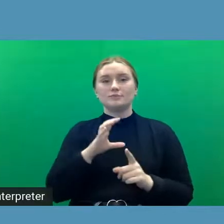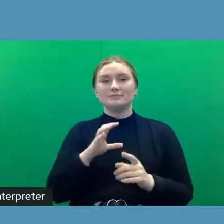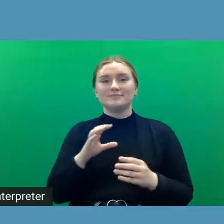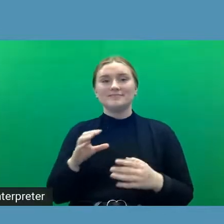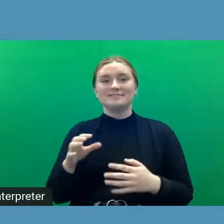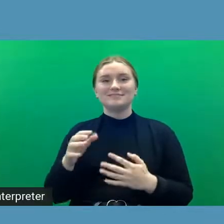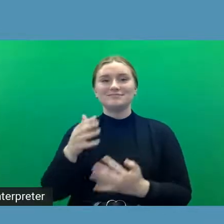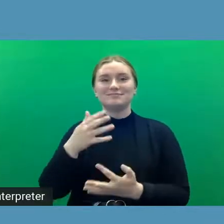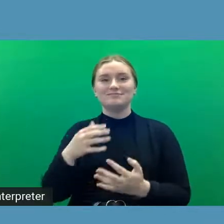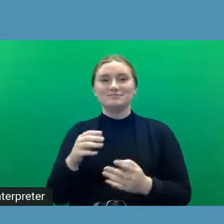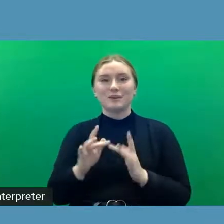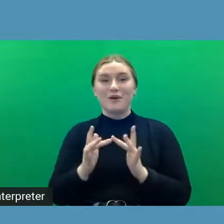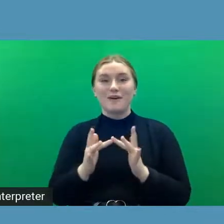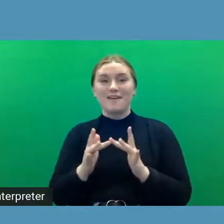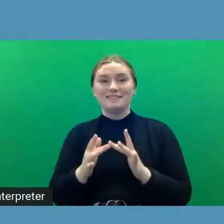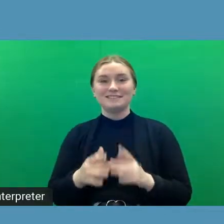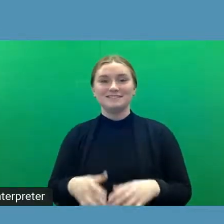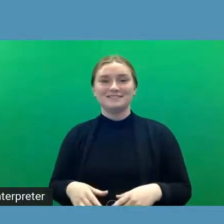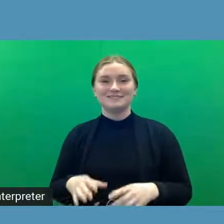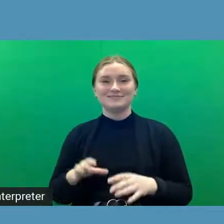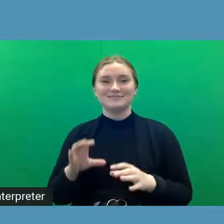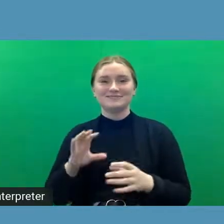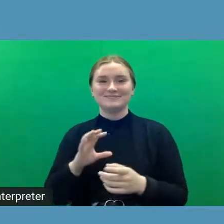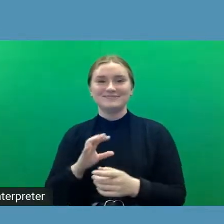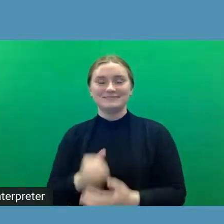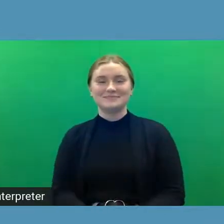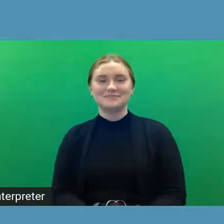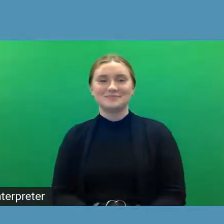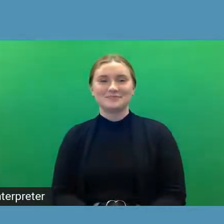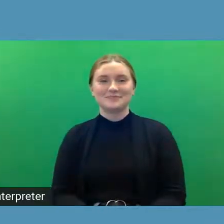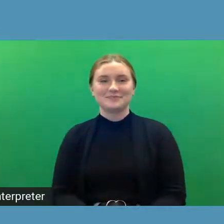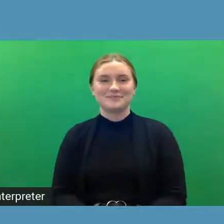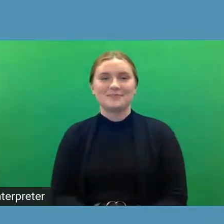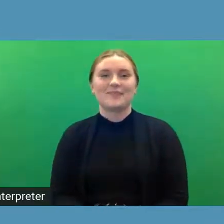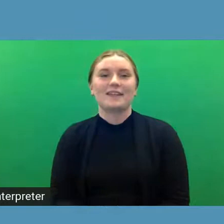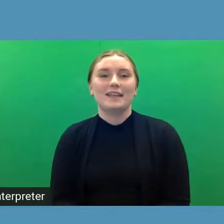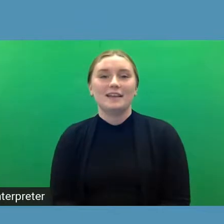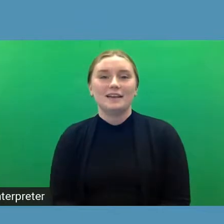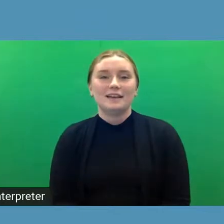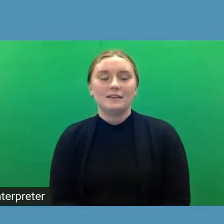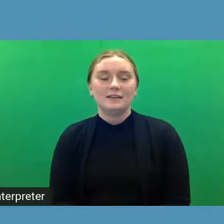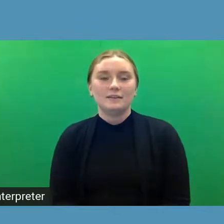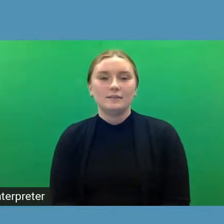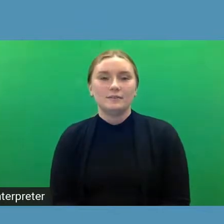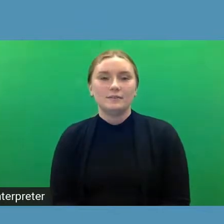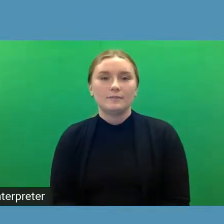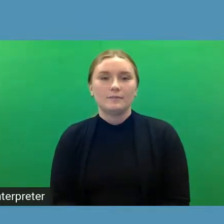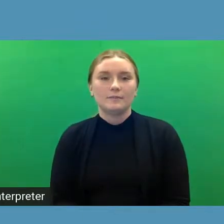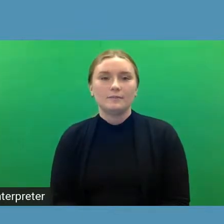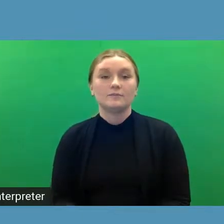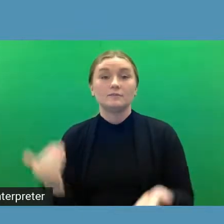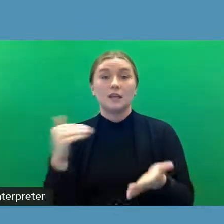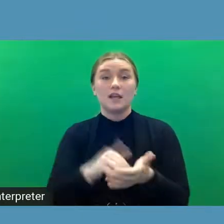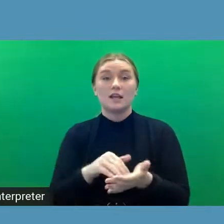posting answers, and connecting with your fellow museum practitioners on the Museum Learning Hub website, which again